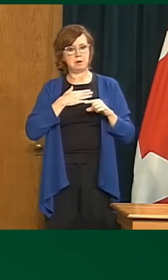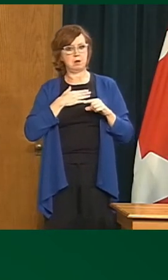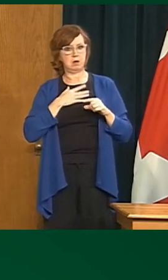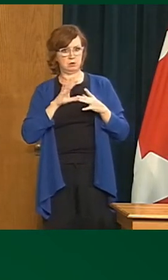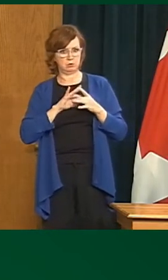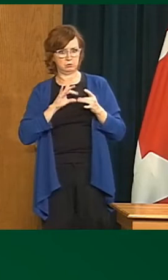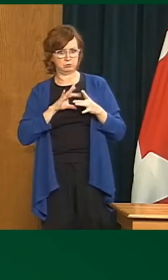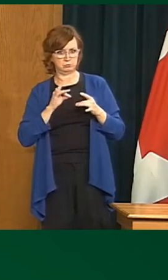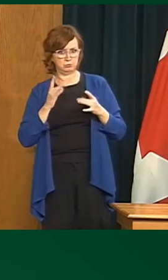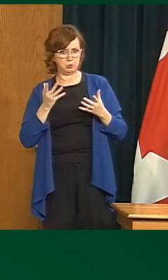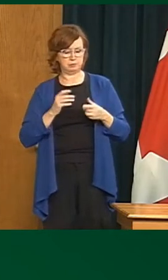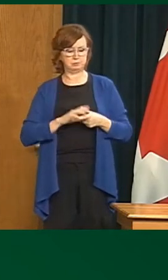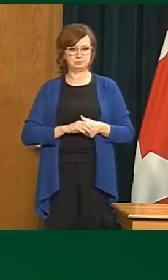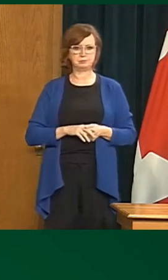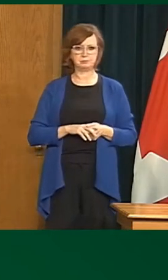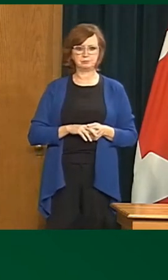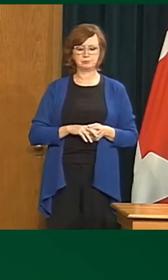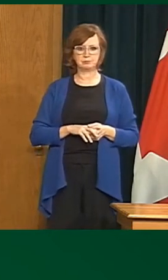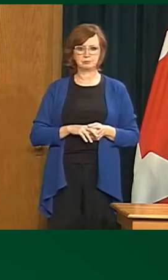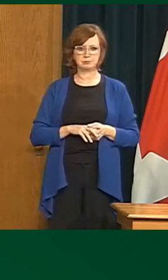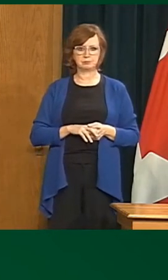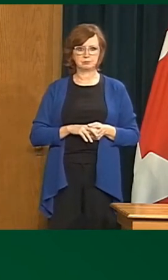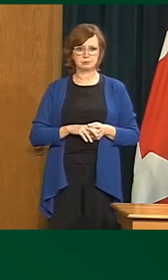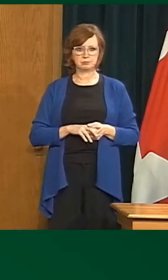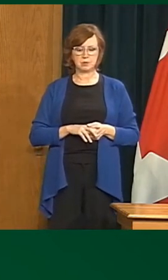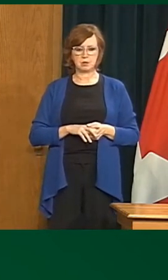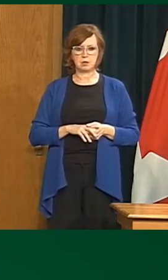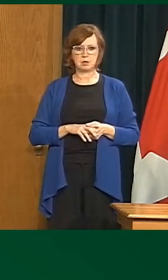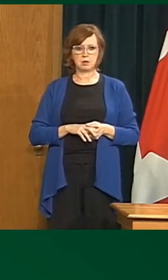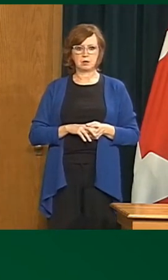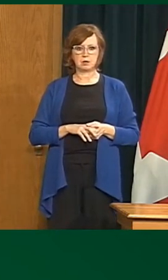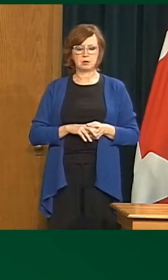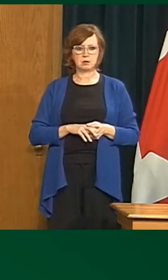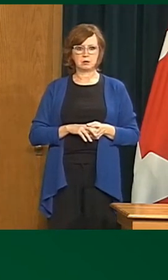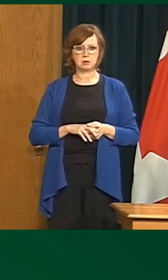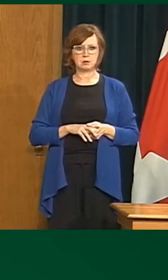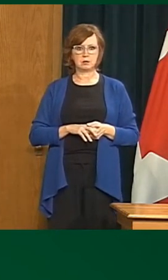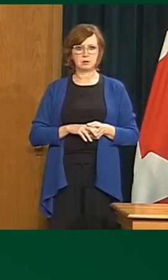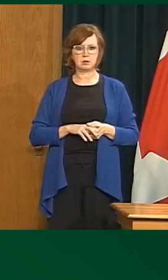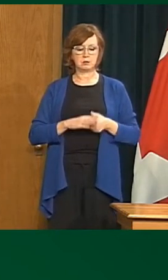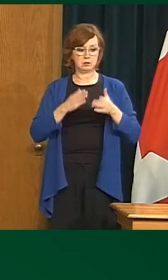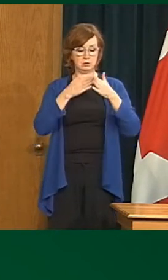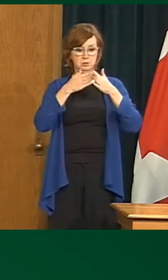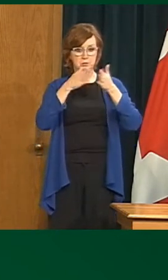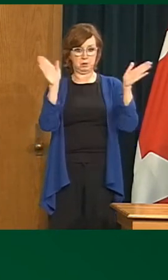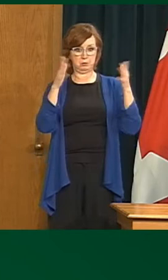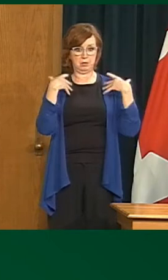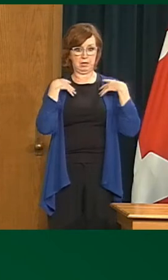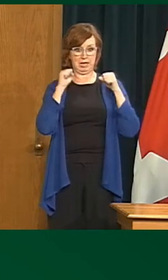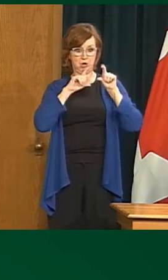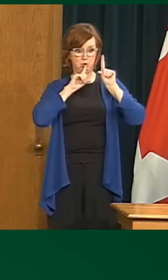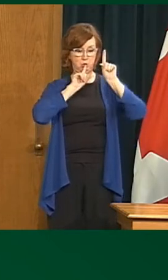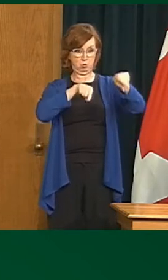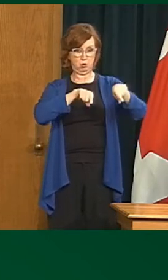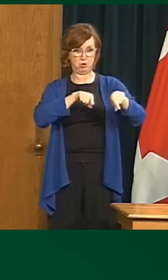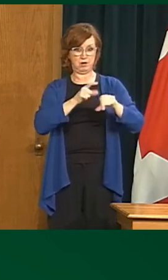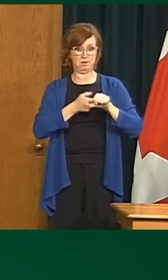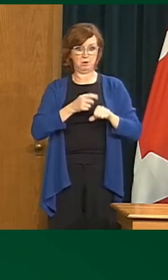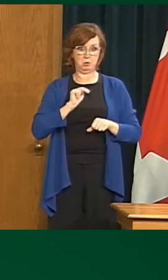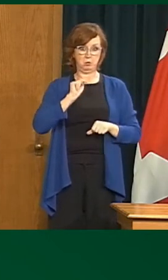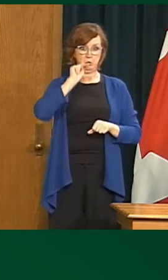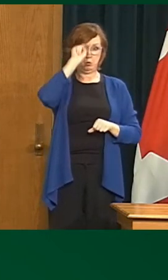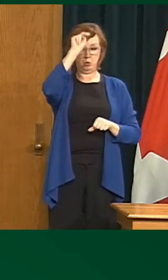but understanding that we moved with a public health order across the north as we saw an outbreak that was starting